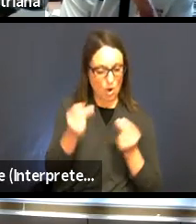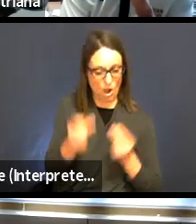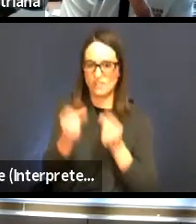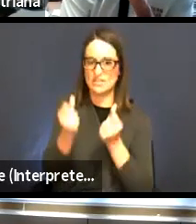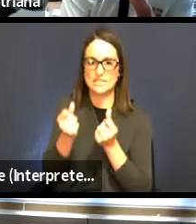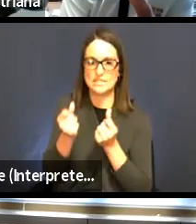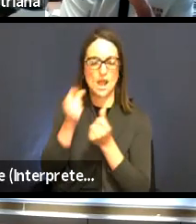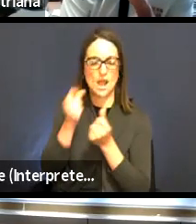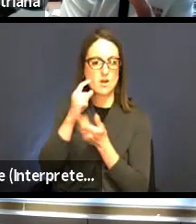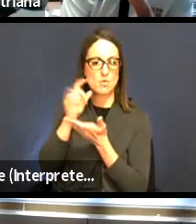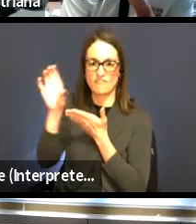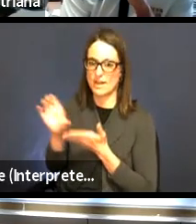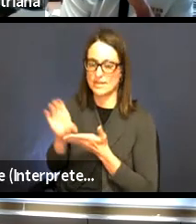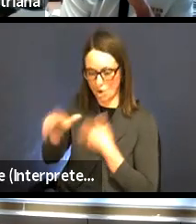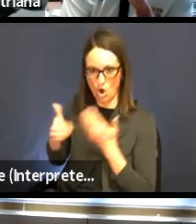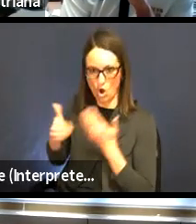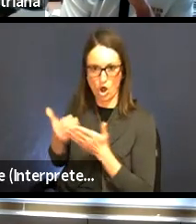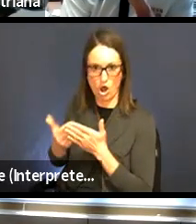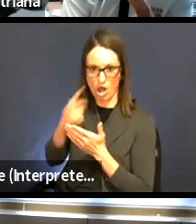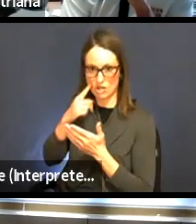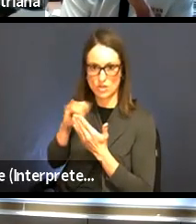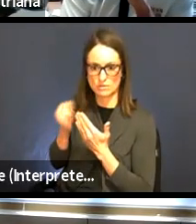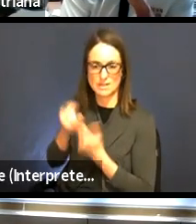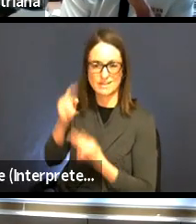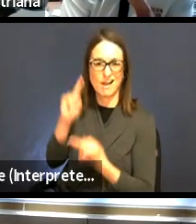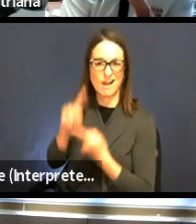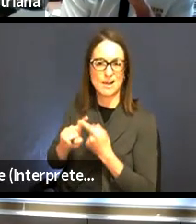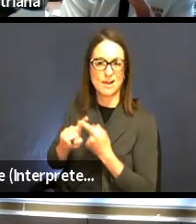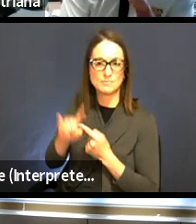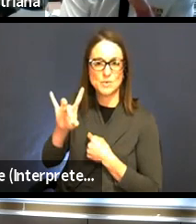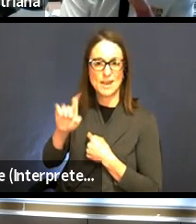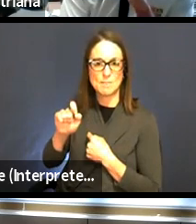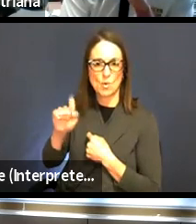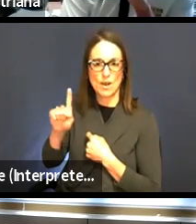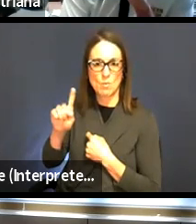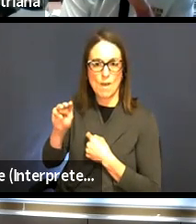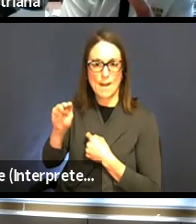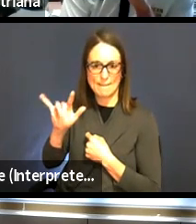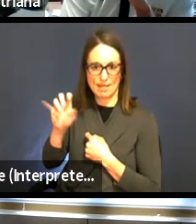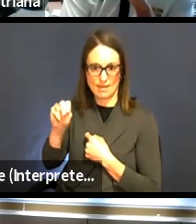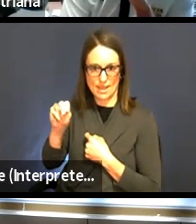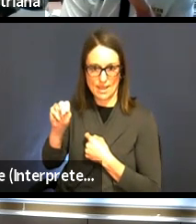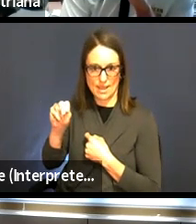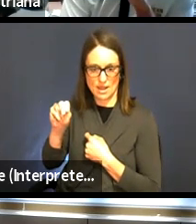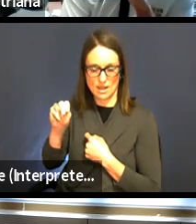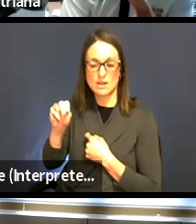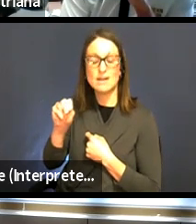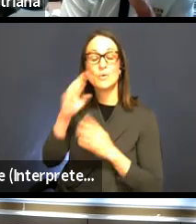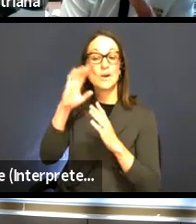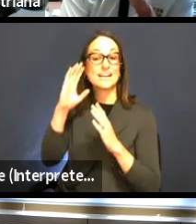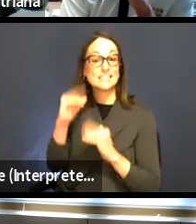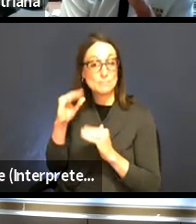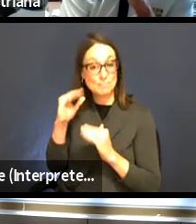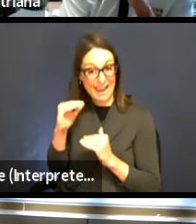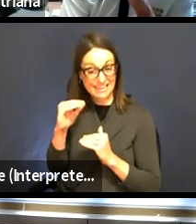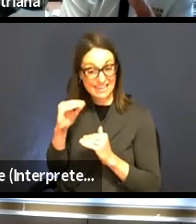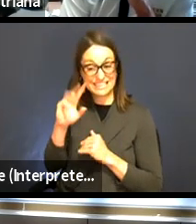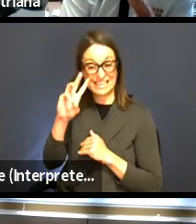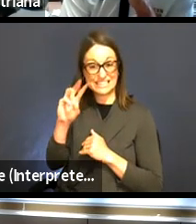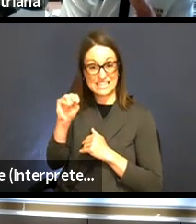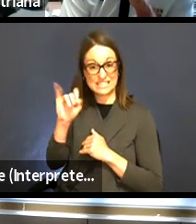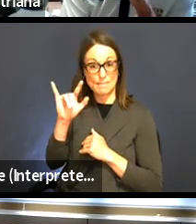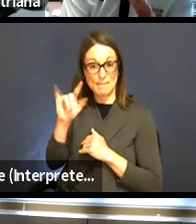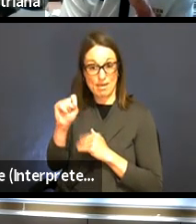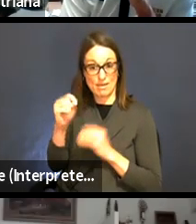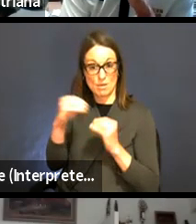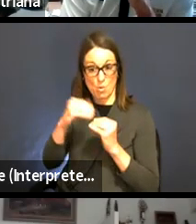up to $8.1 million, and then expecting to spend about $6 million of that over the course of the year.